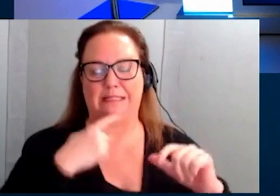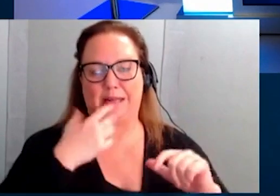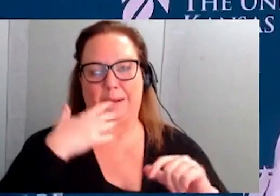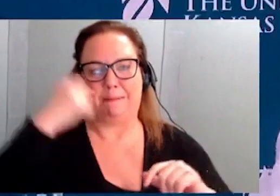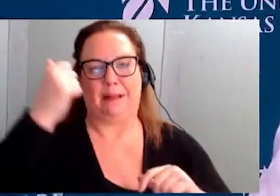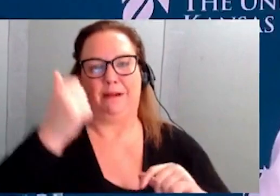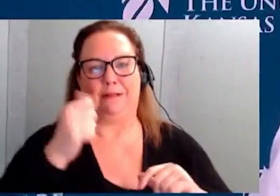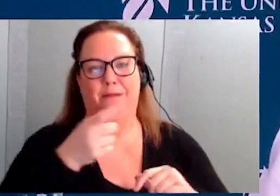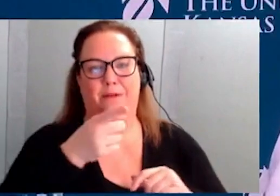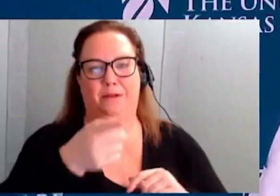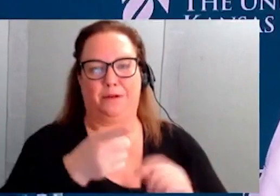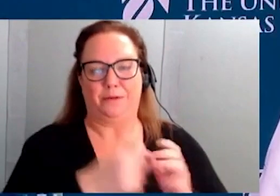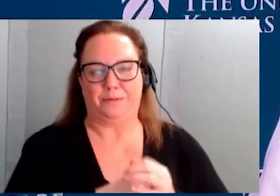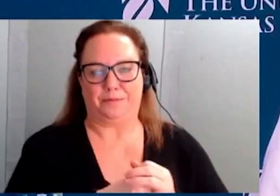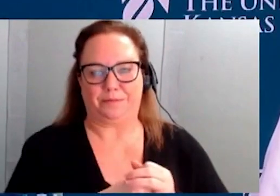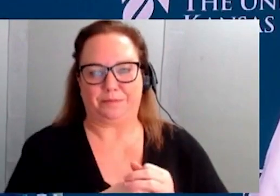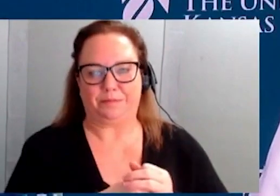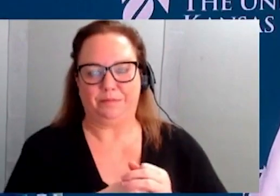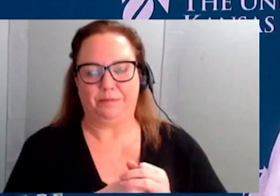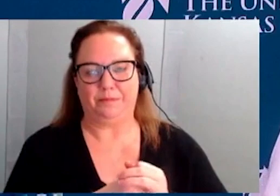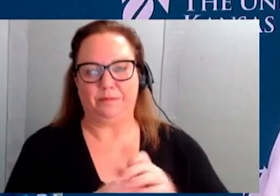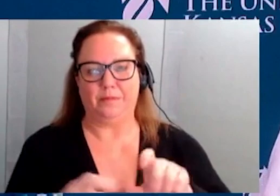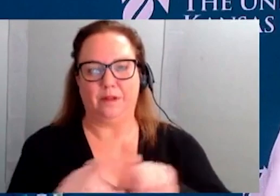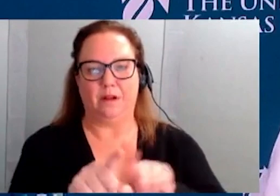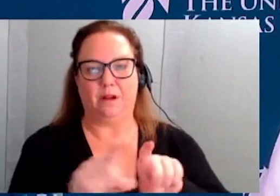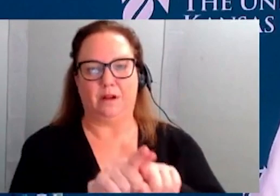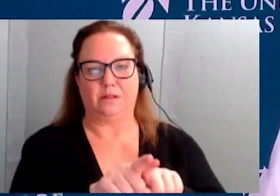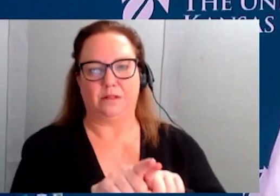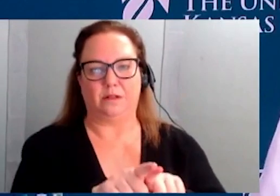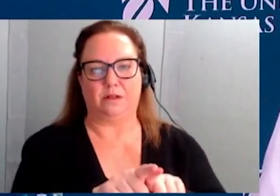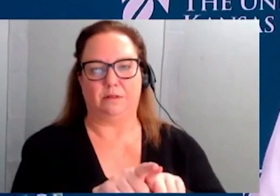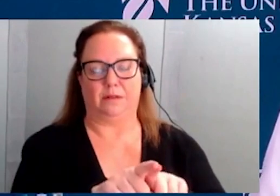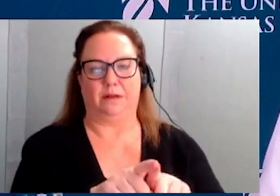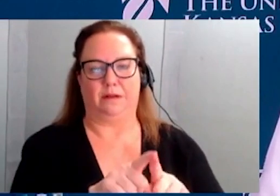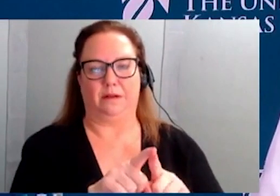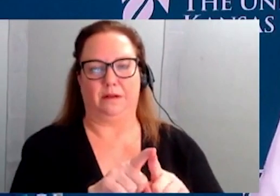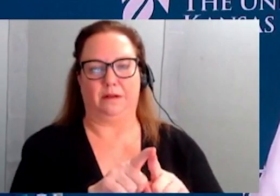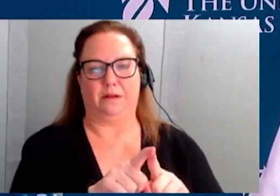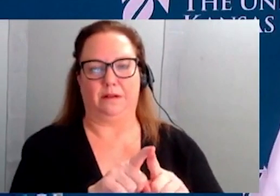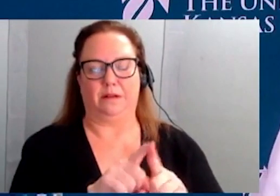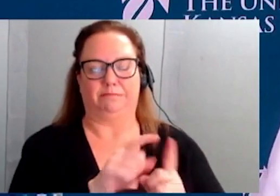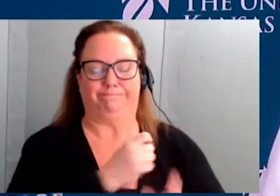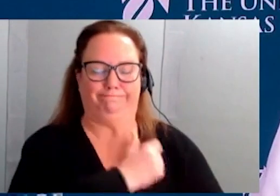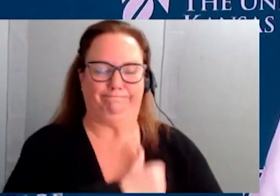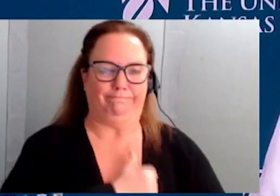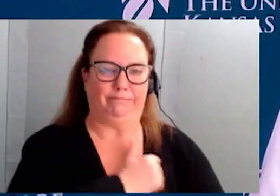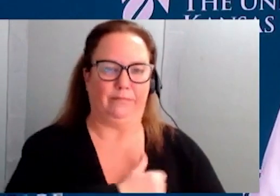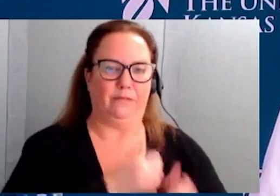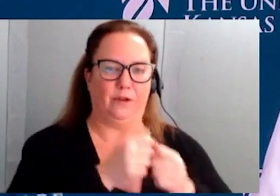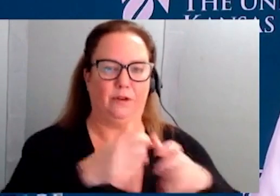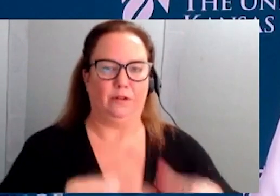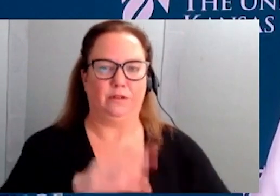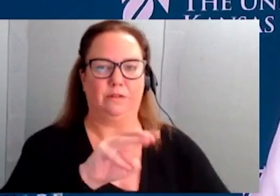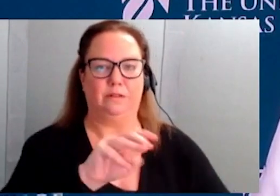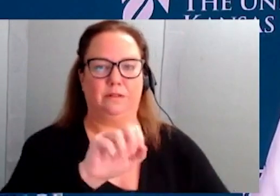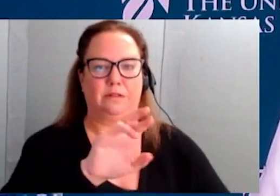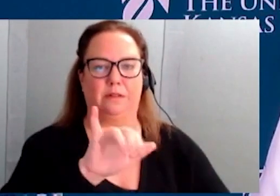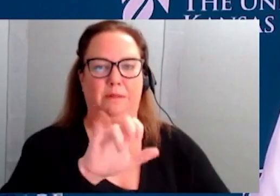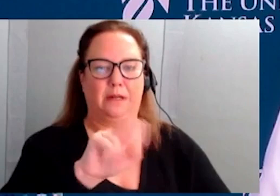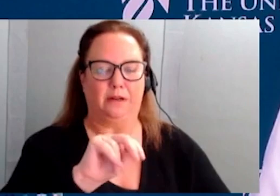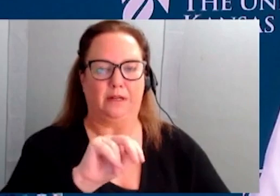I also want to extend my heartfelt condolences for your loss of Marin. It's a very